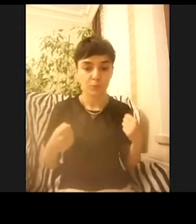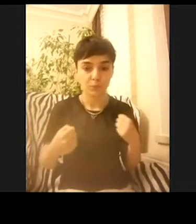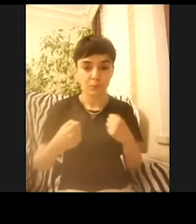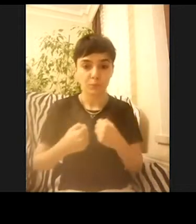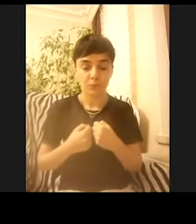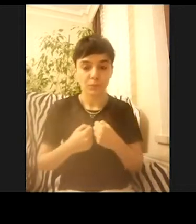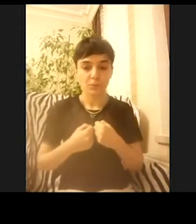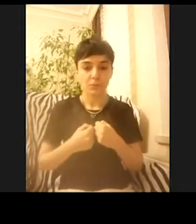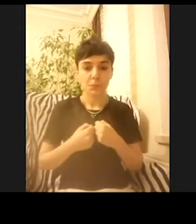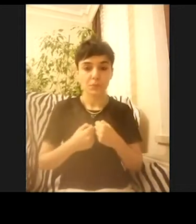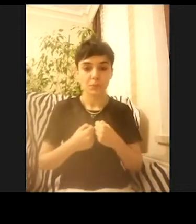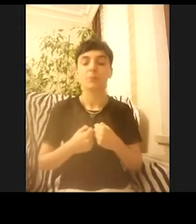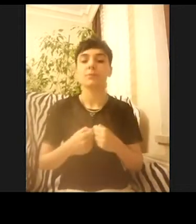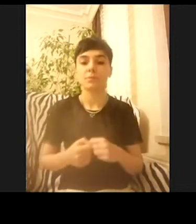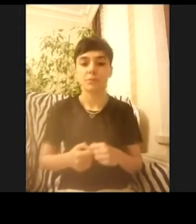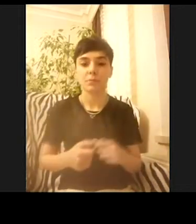conceptual way where we try to sort of